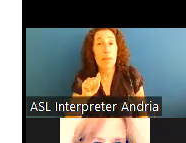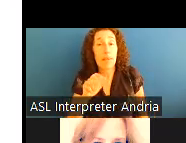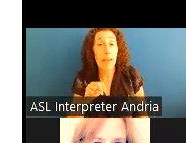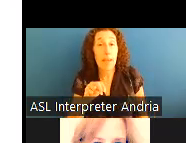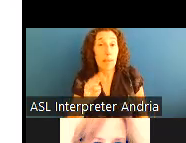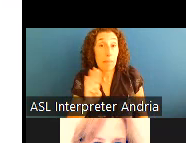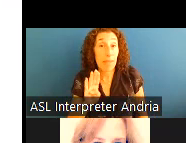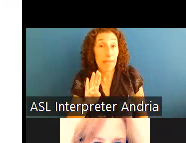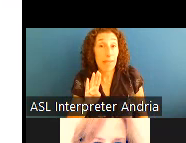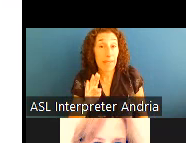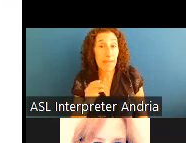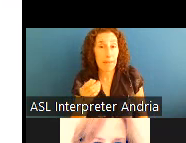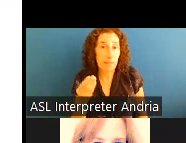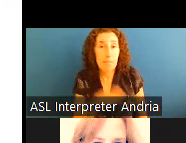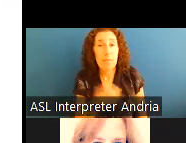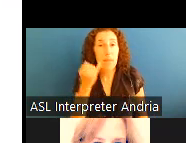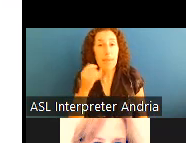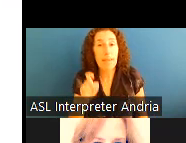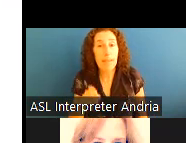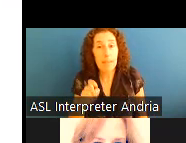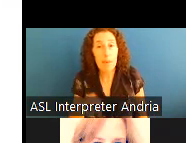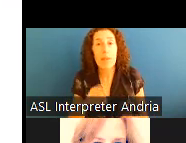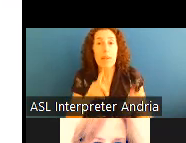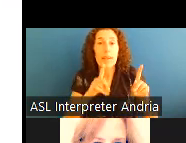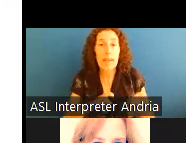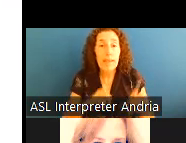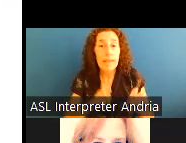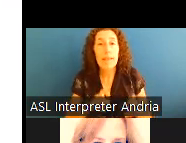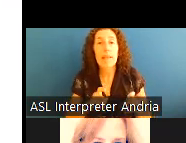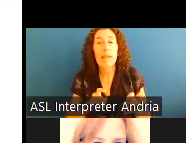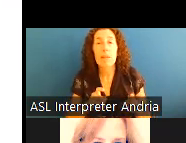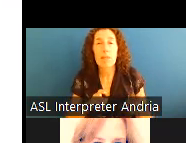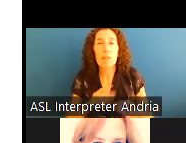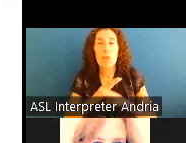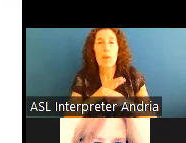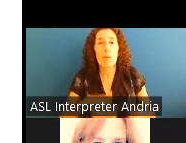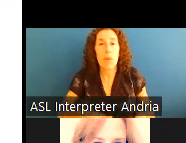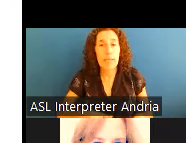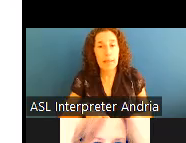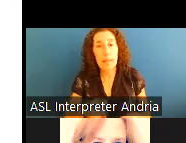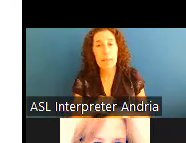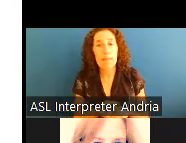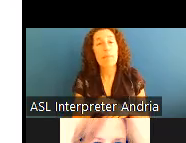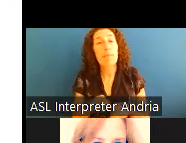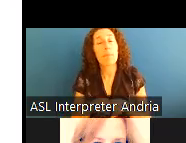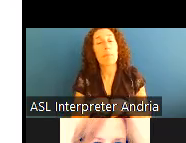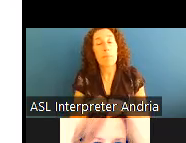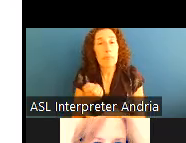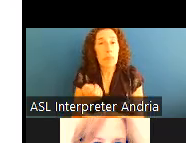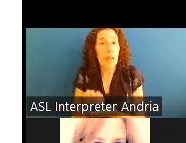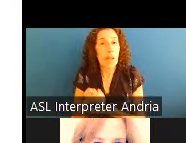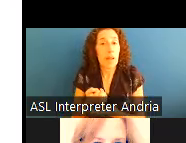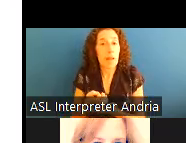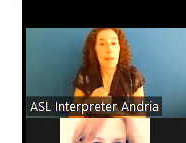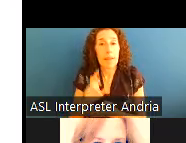The evidence collection portion includes taking photos of injuries, collection of DNA, and collection of